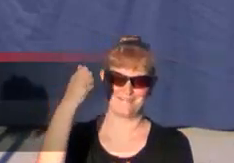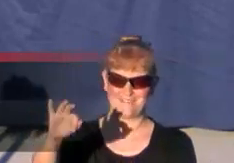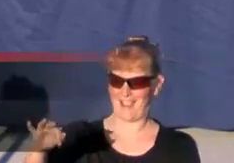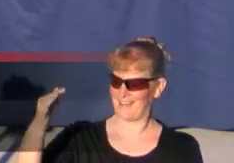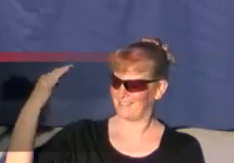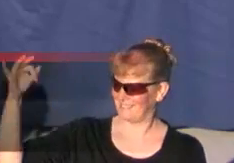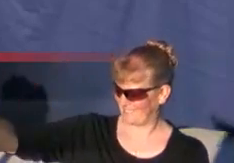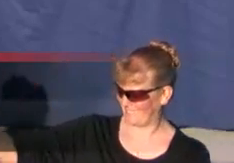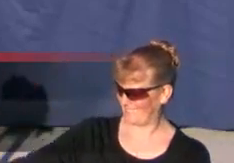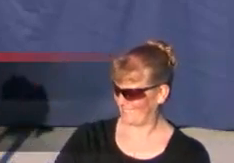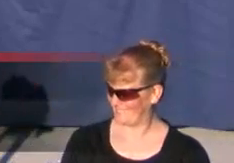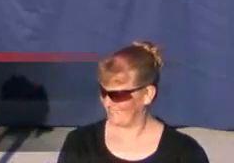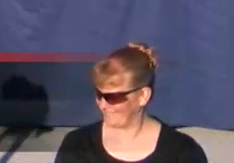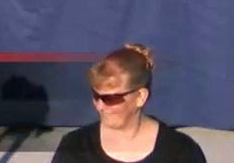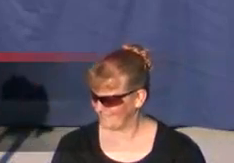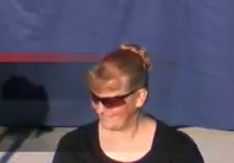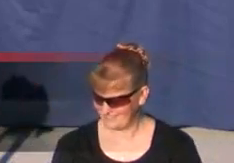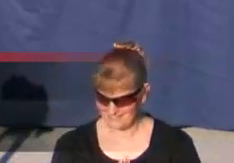2019.